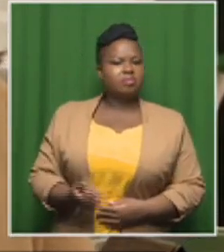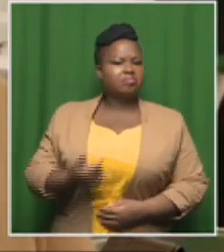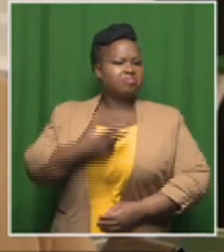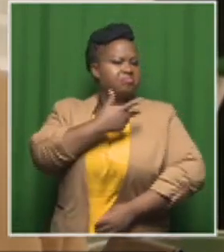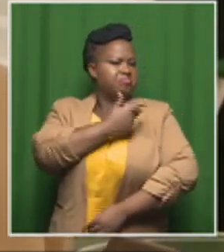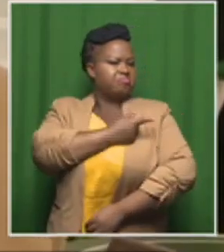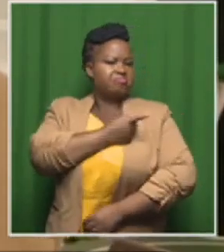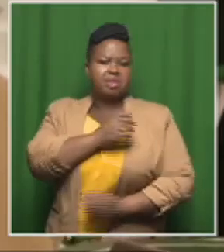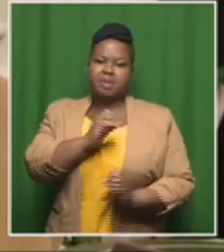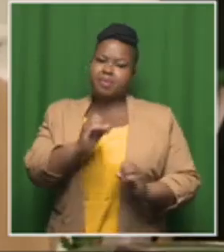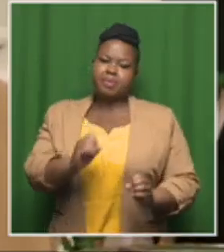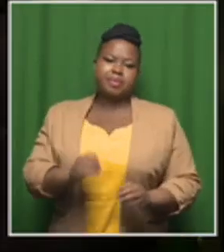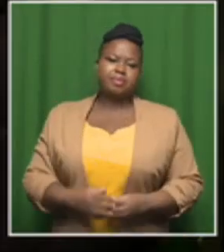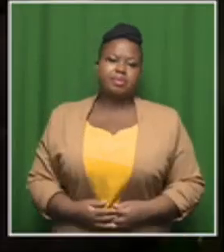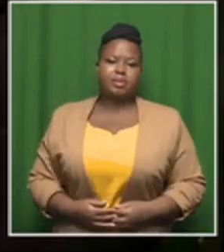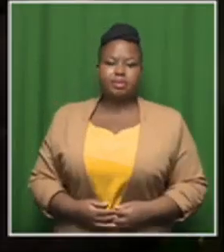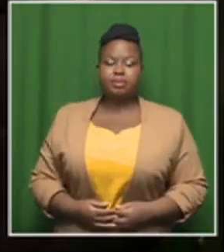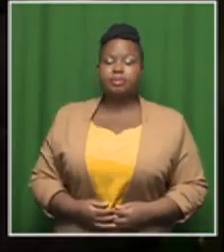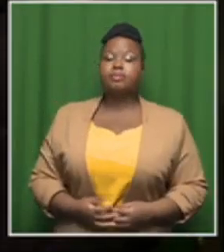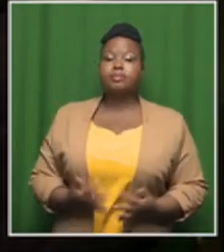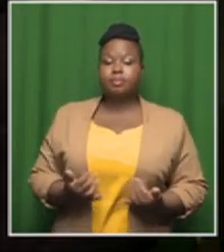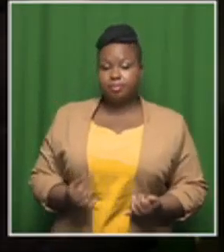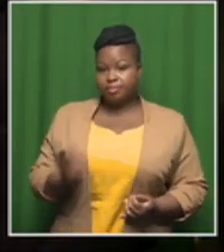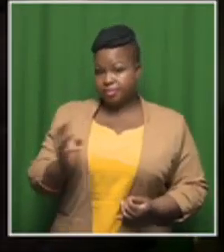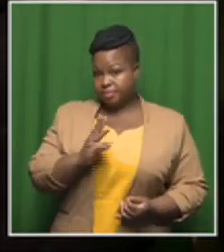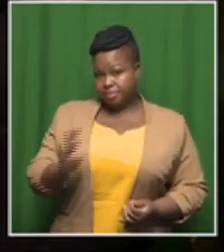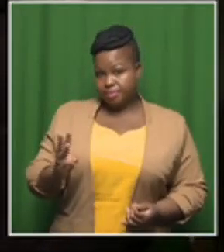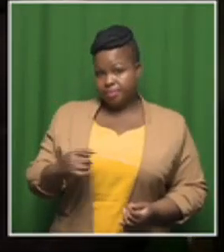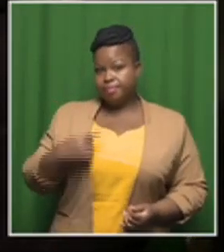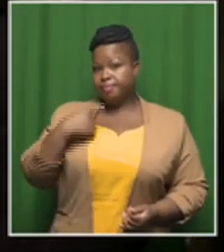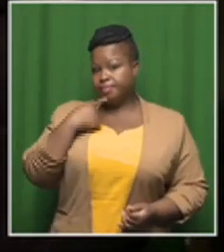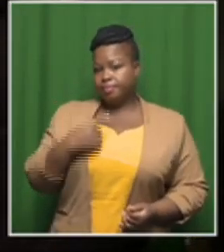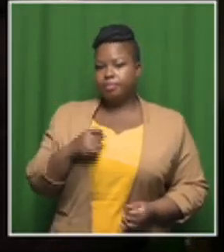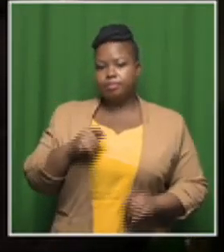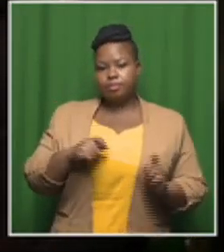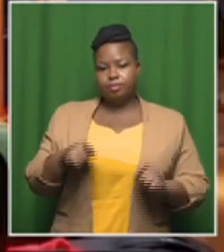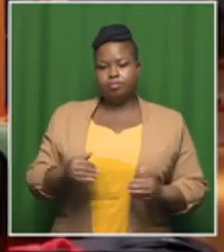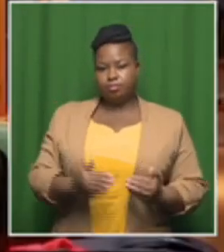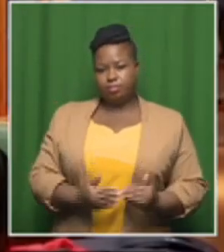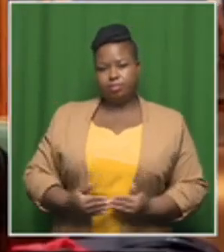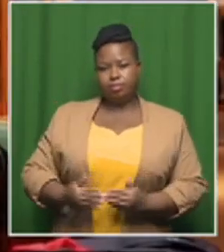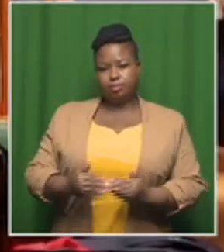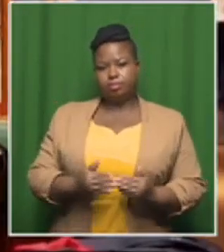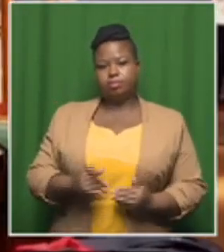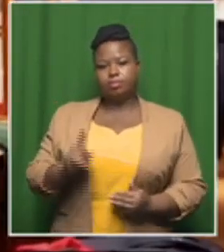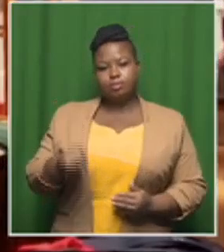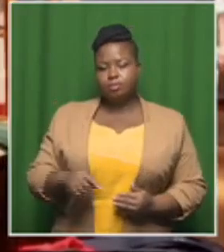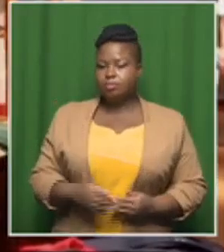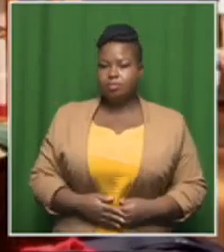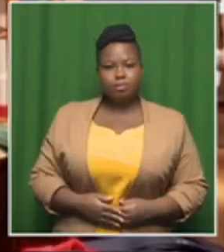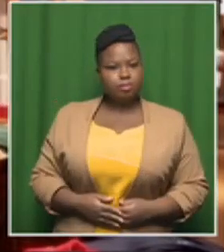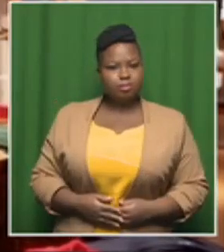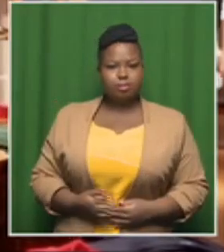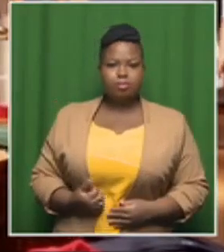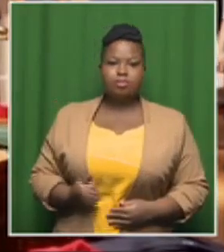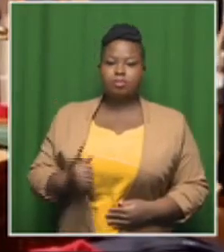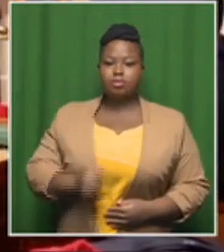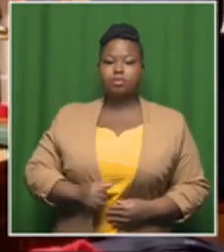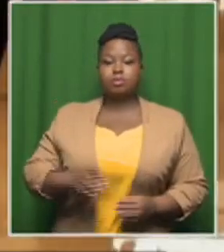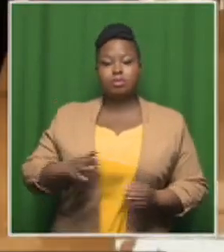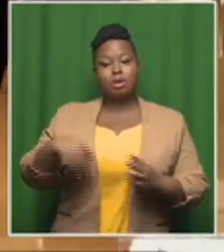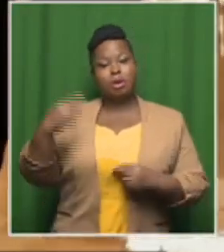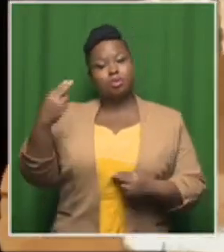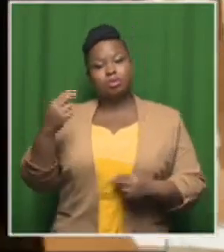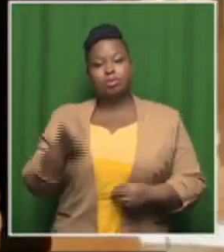vaccine for it, and so experts are warning people to take precautions, to not necessarily go out